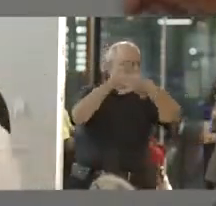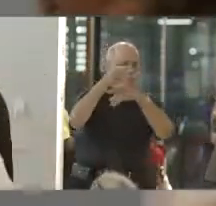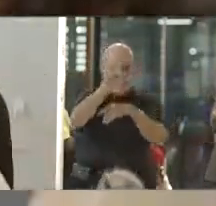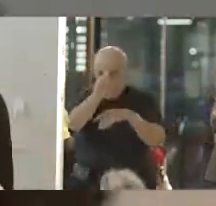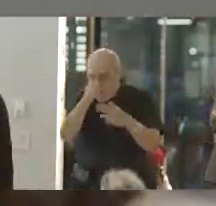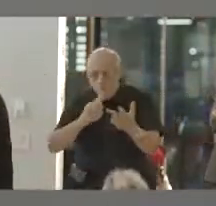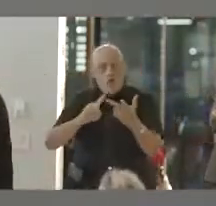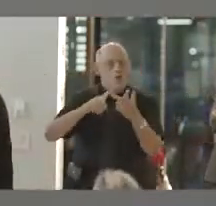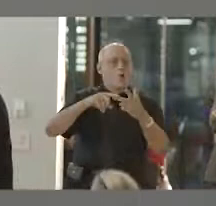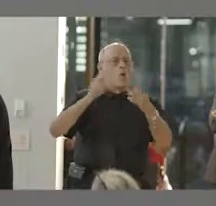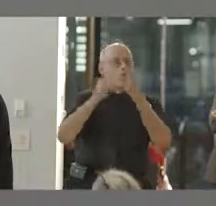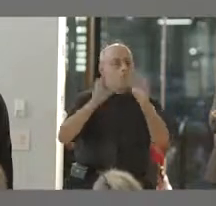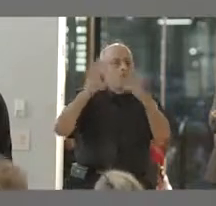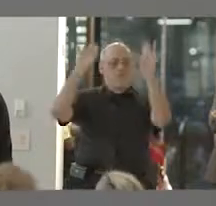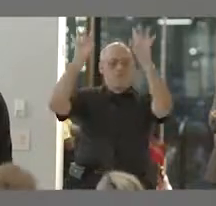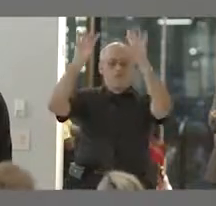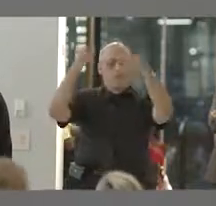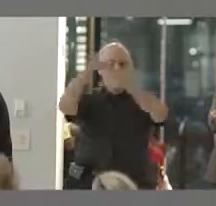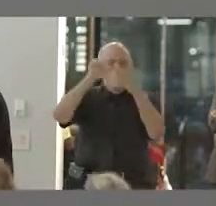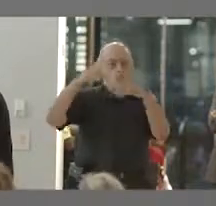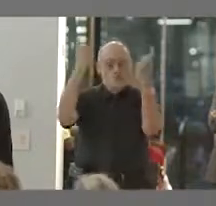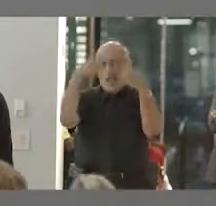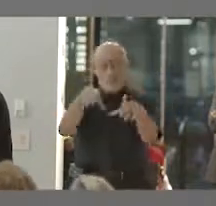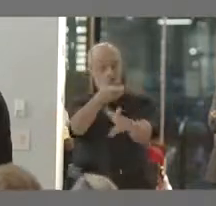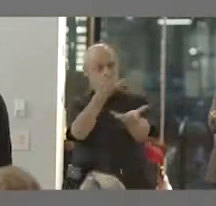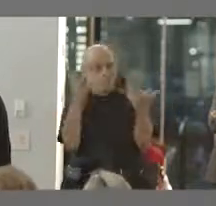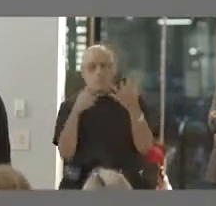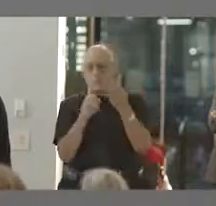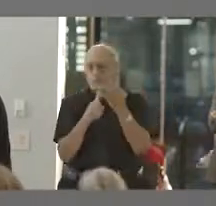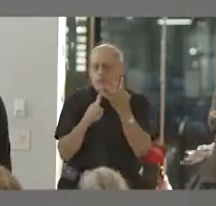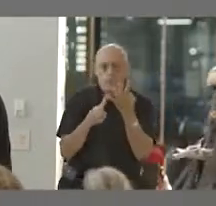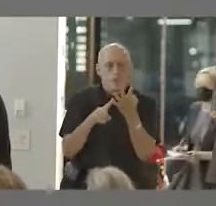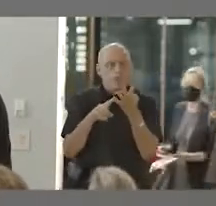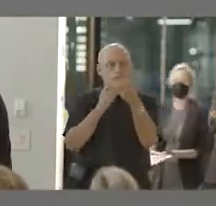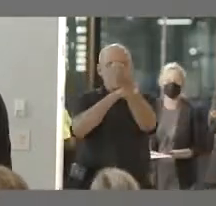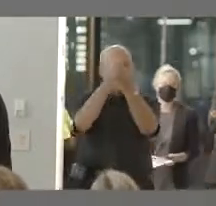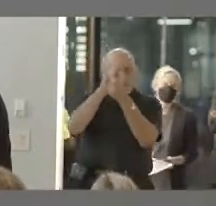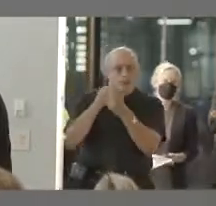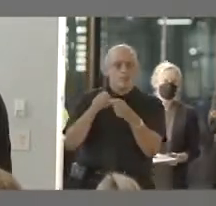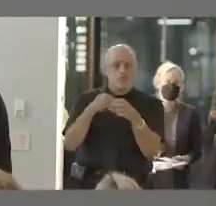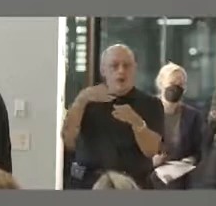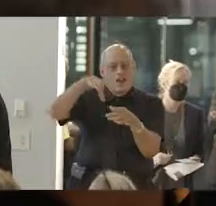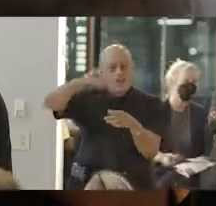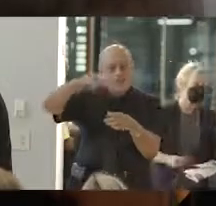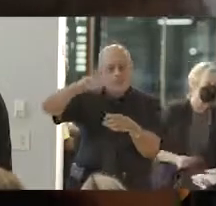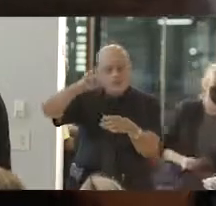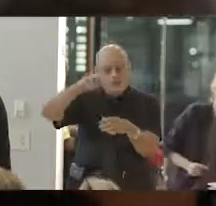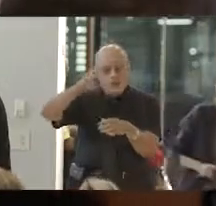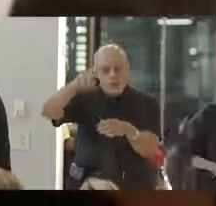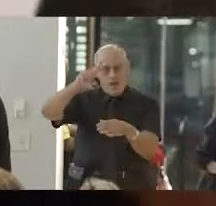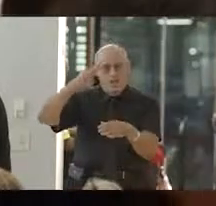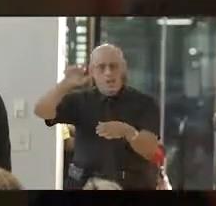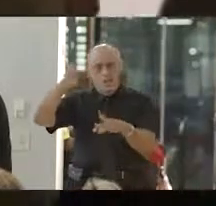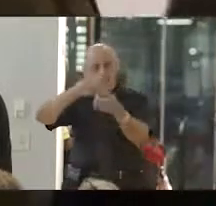What happens to the public volleyball courts? How is the detail in Esplanade Plaza changing? And how